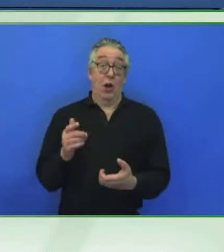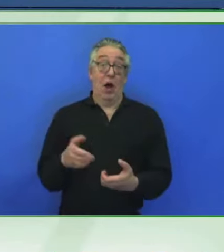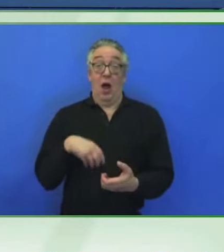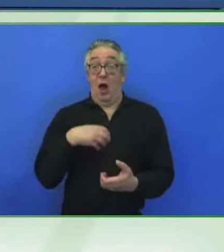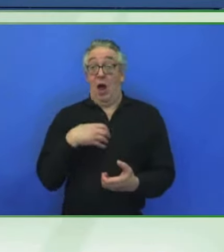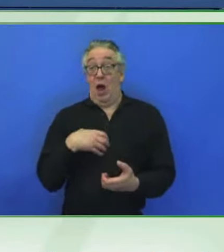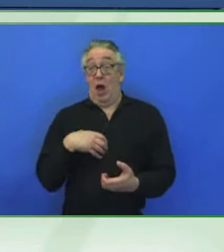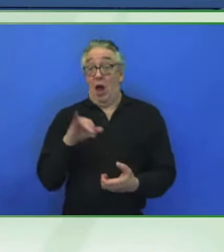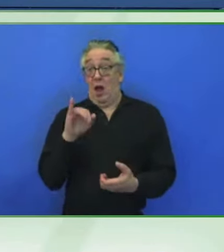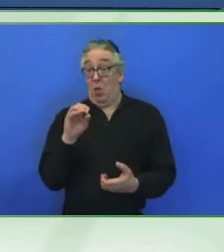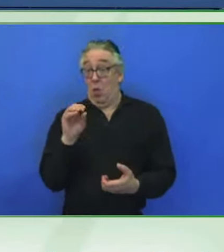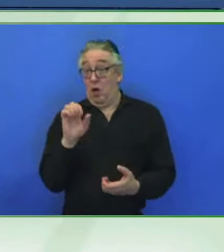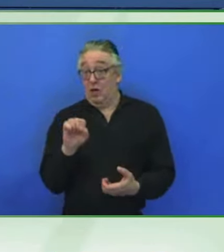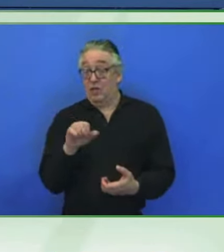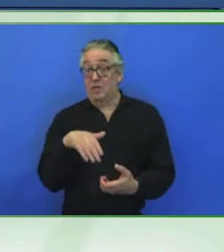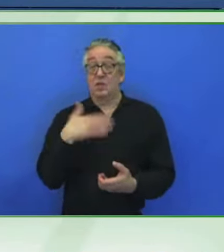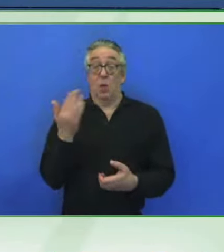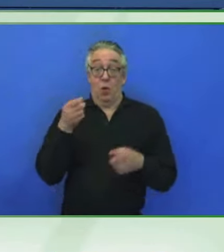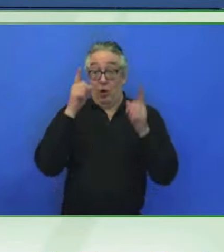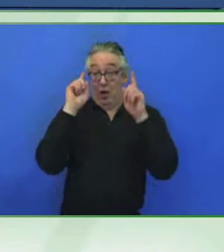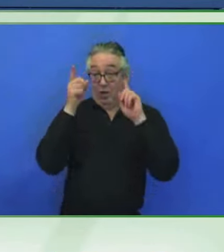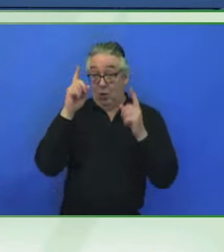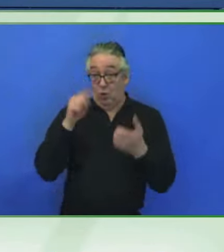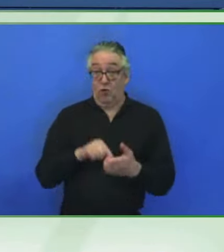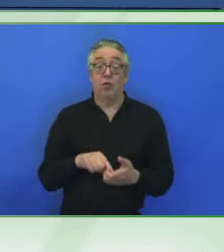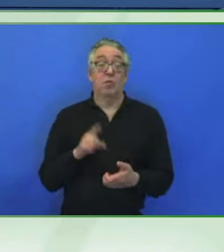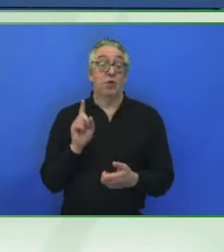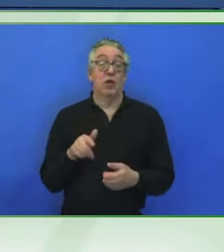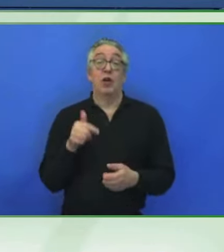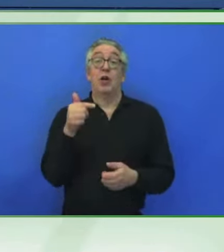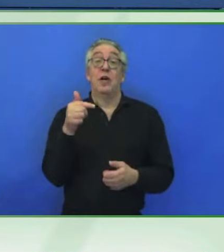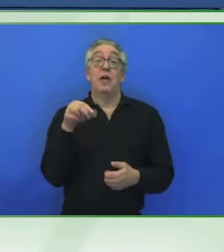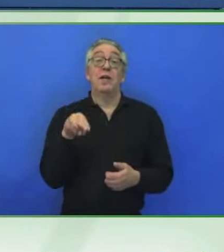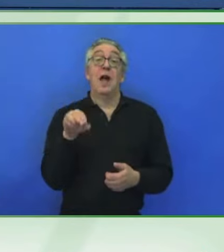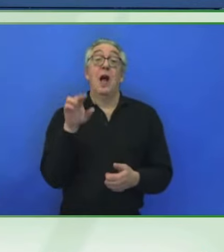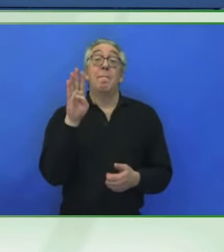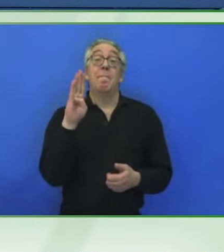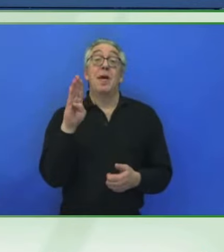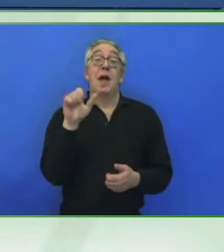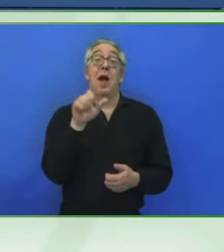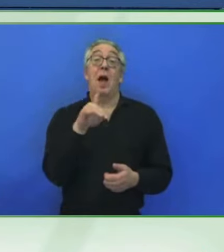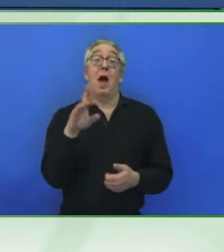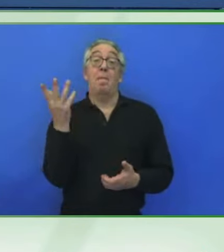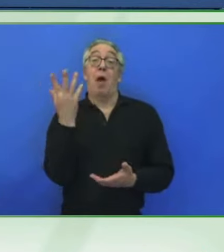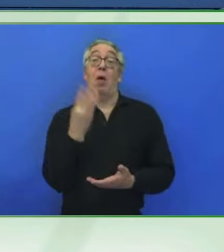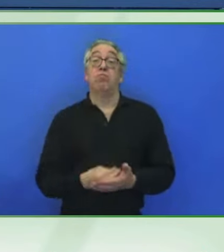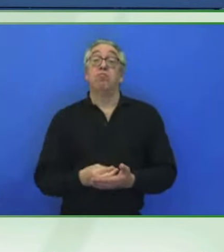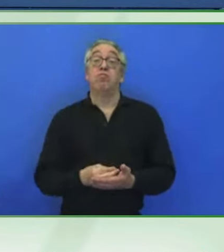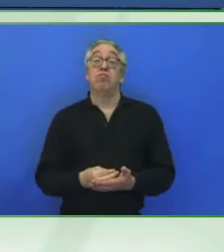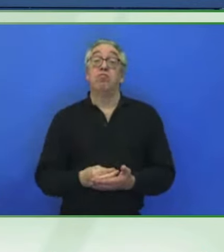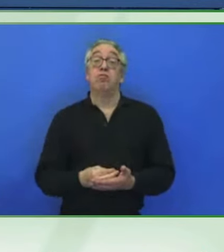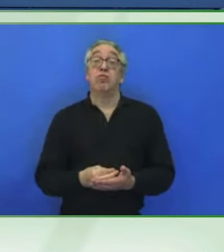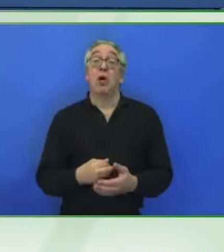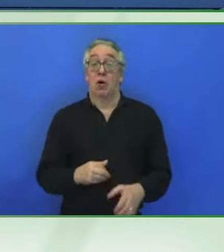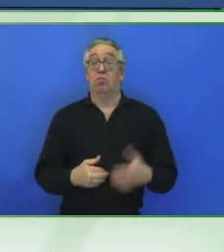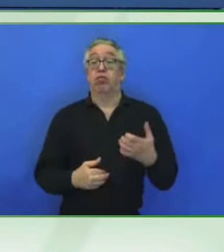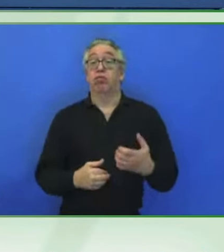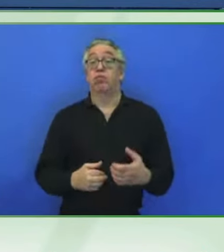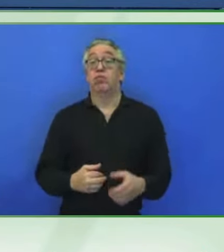and a TMB application installed for activates the notifications by voice